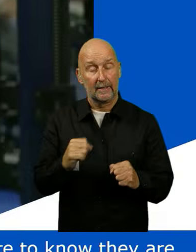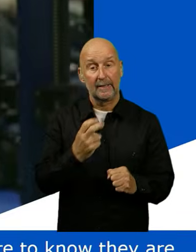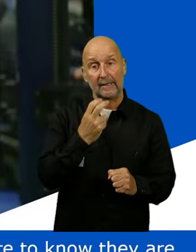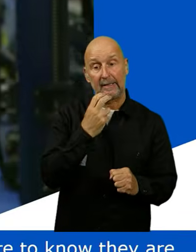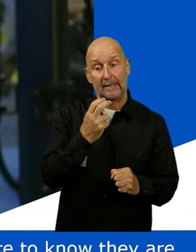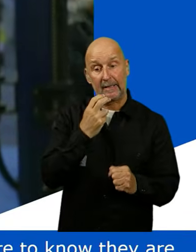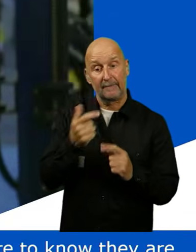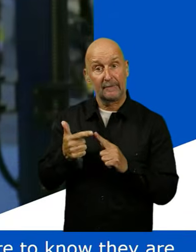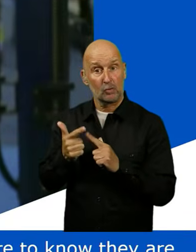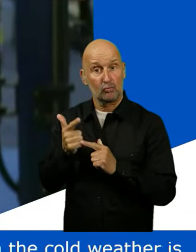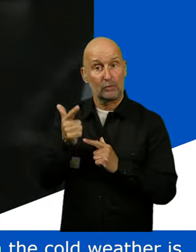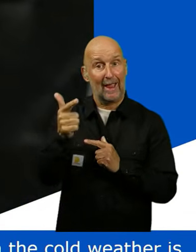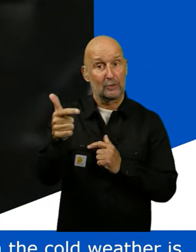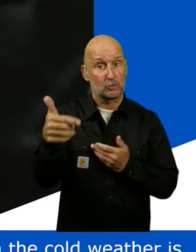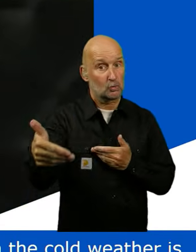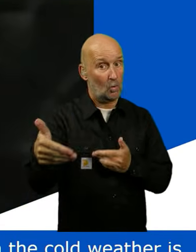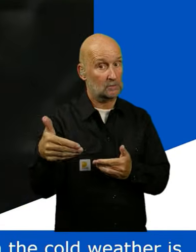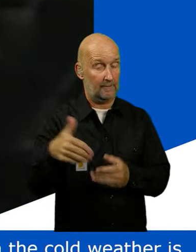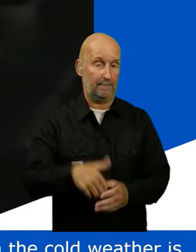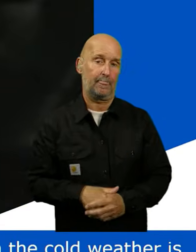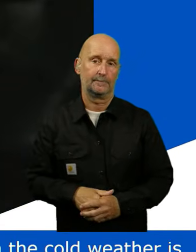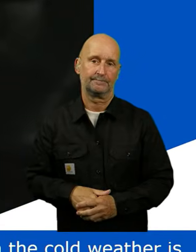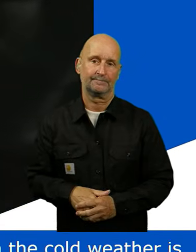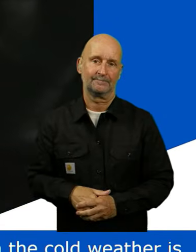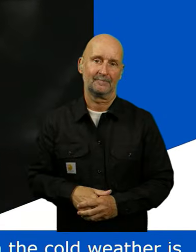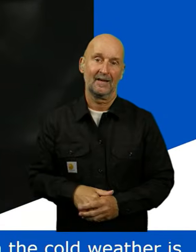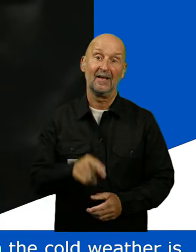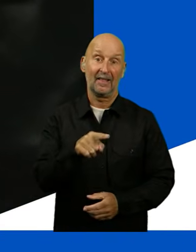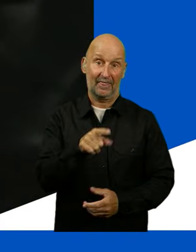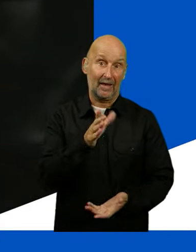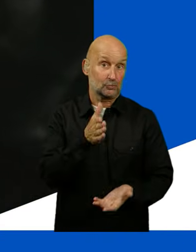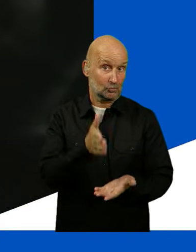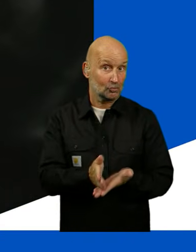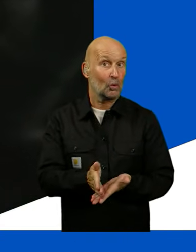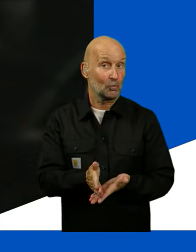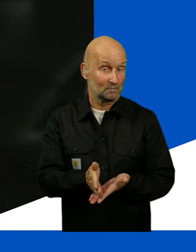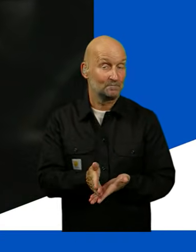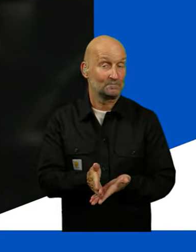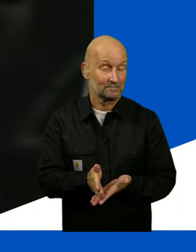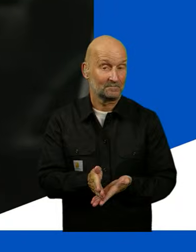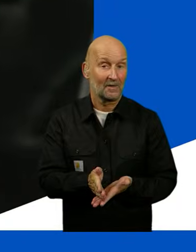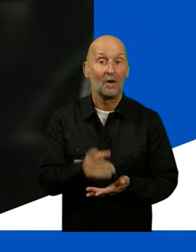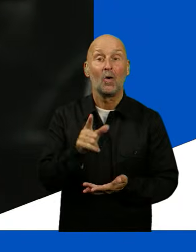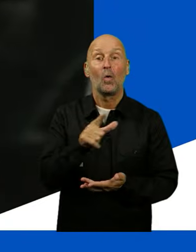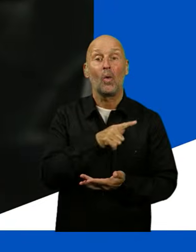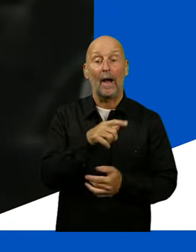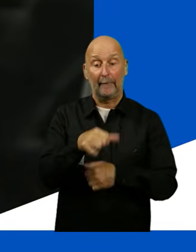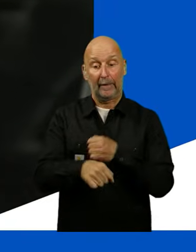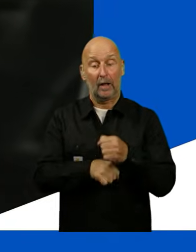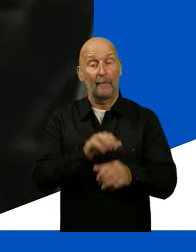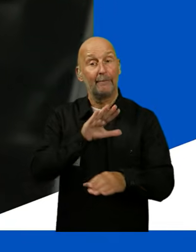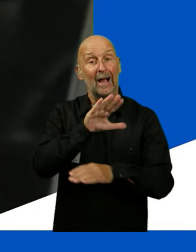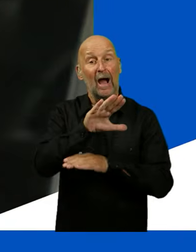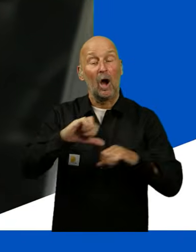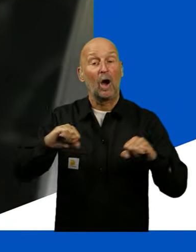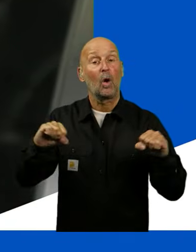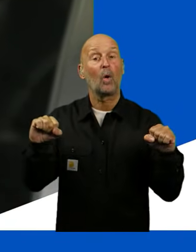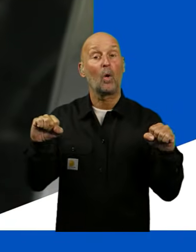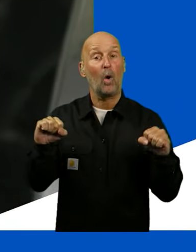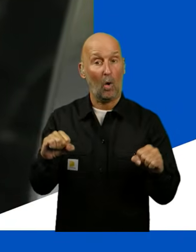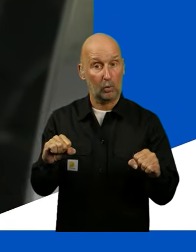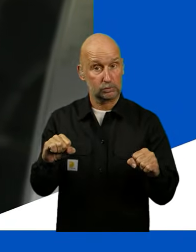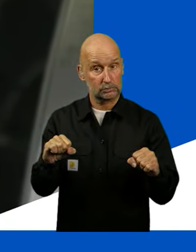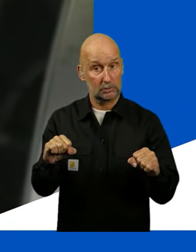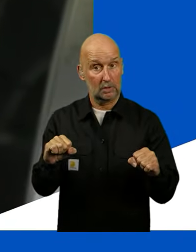range impacted? So that is actually true. When it comes to colder weather, you will notice in the